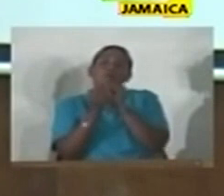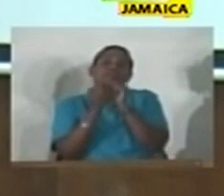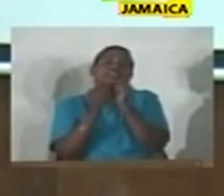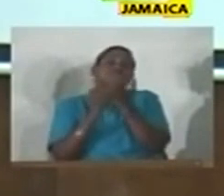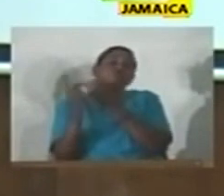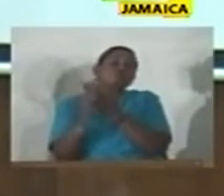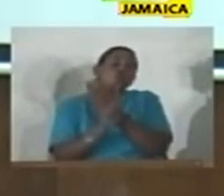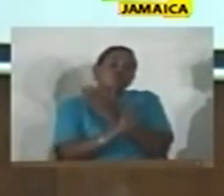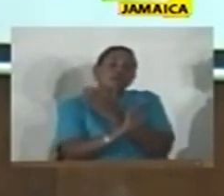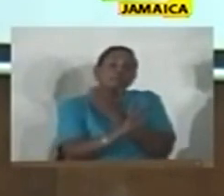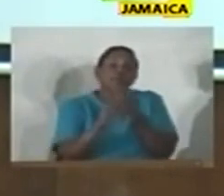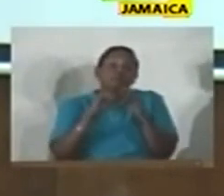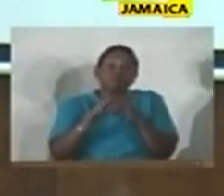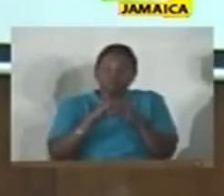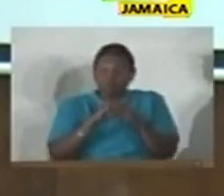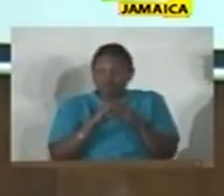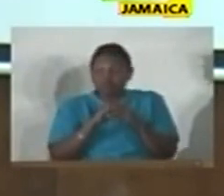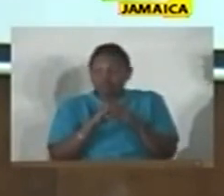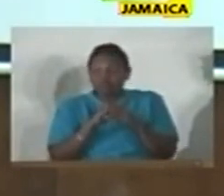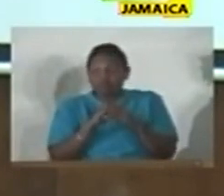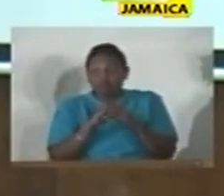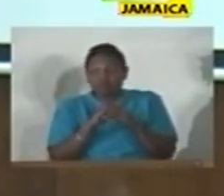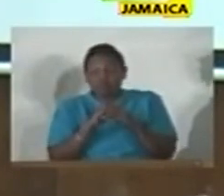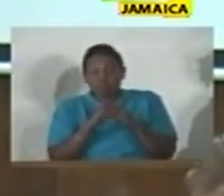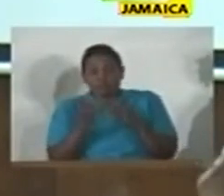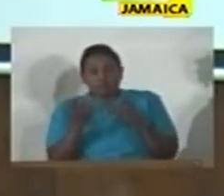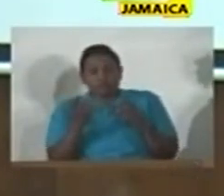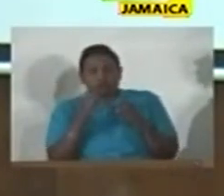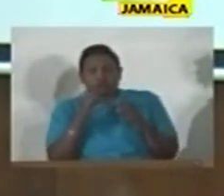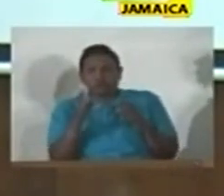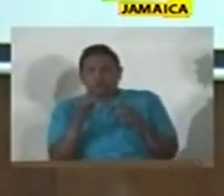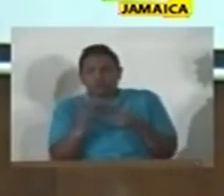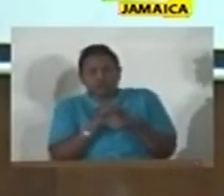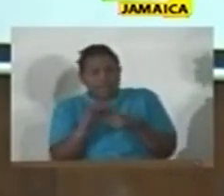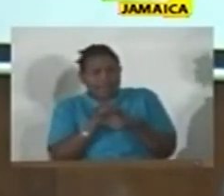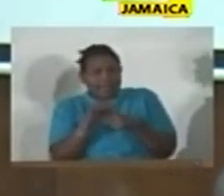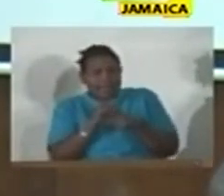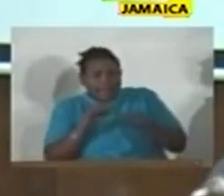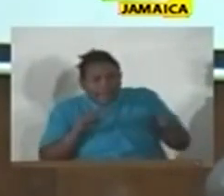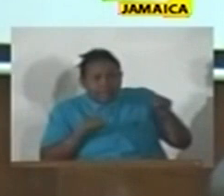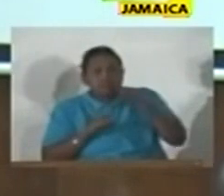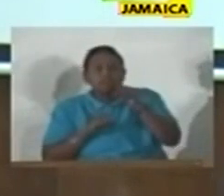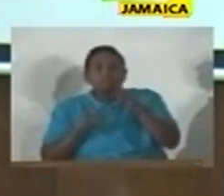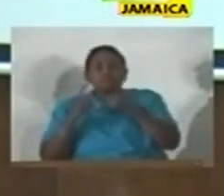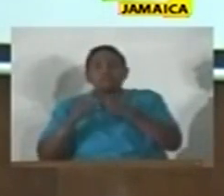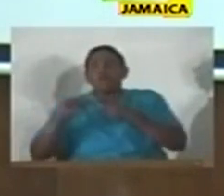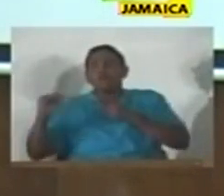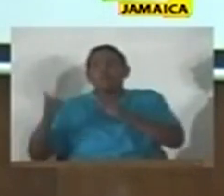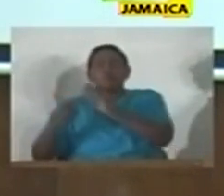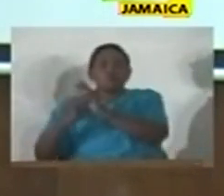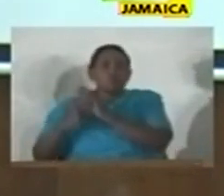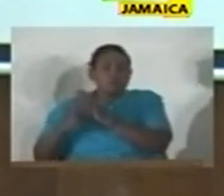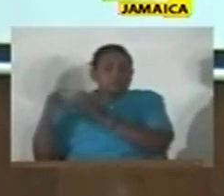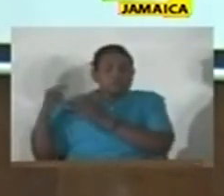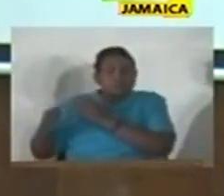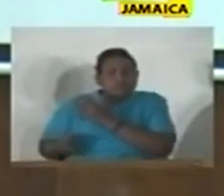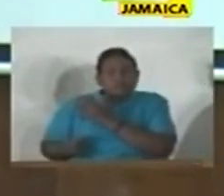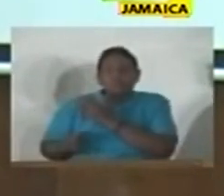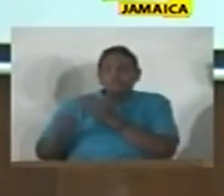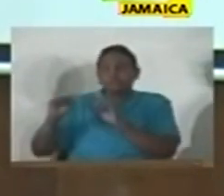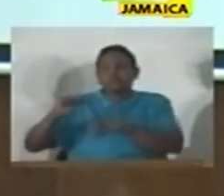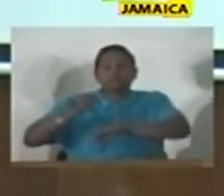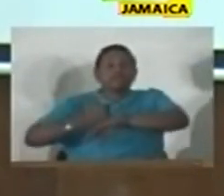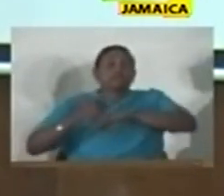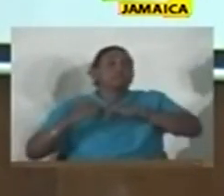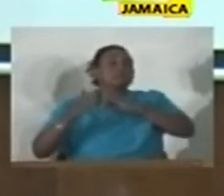Program in MICAF, so the training and other requirements can be